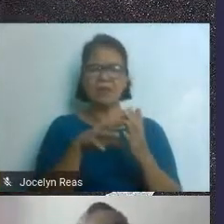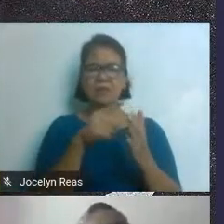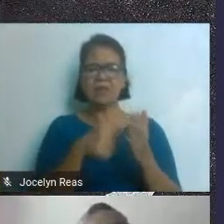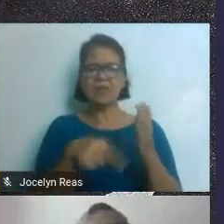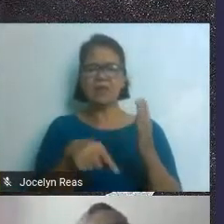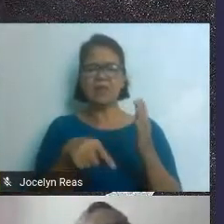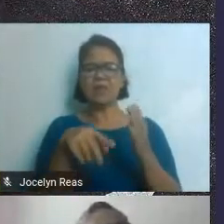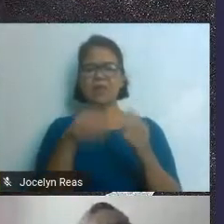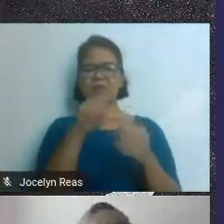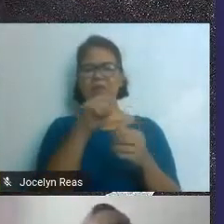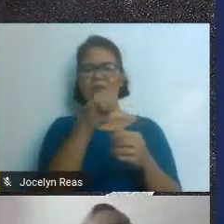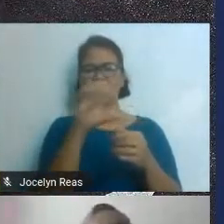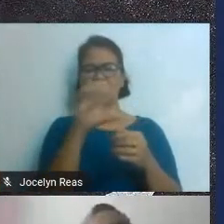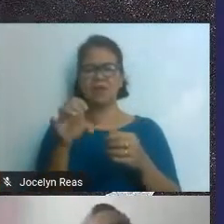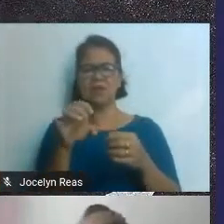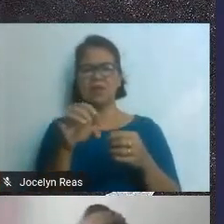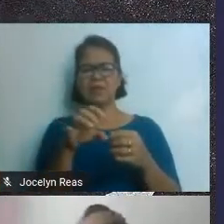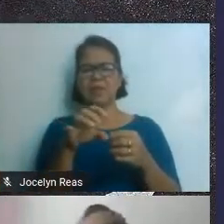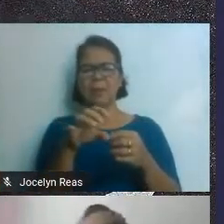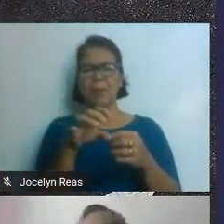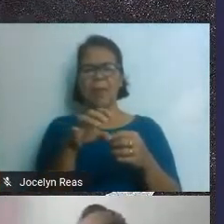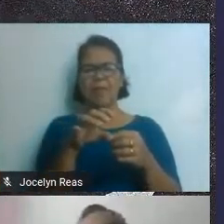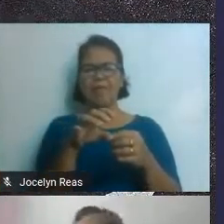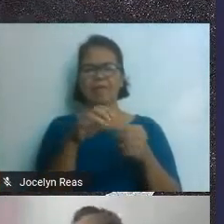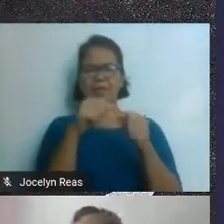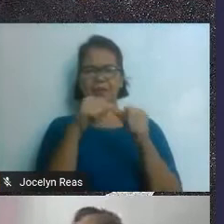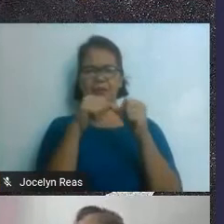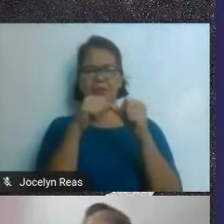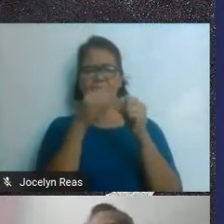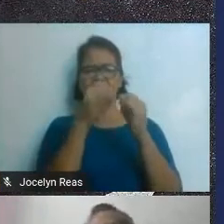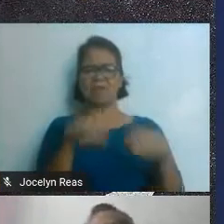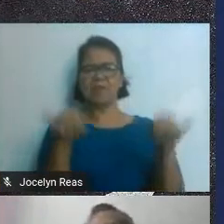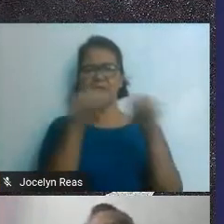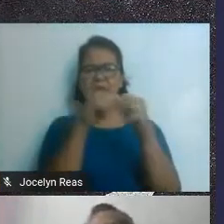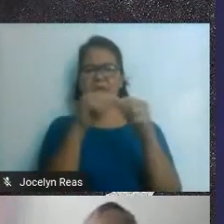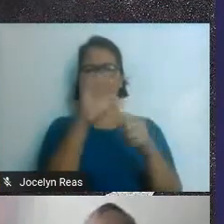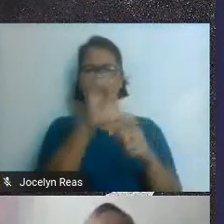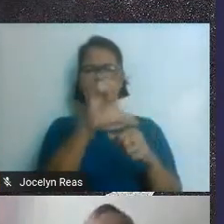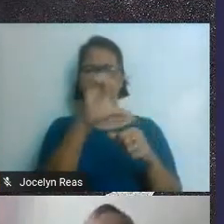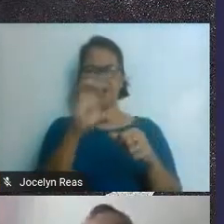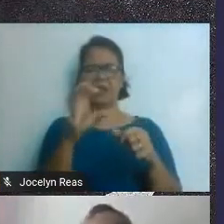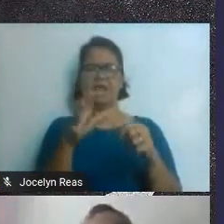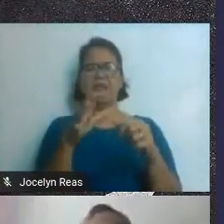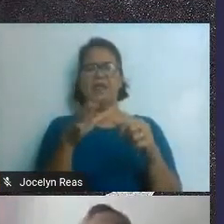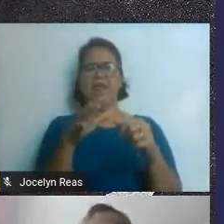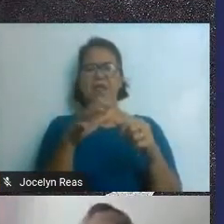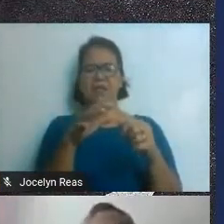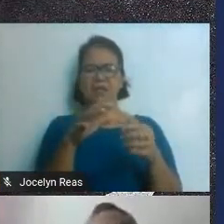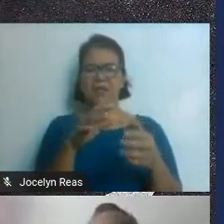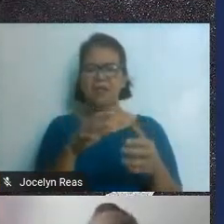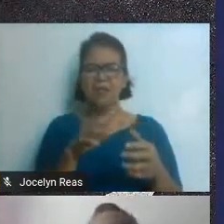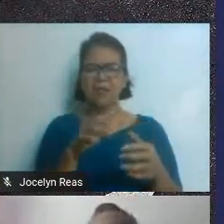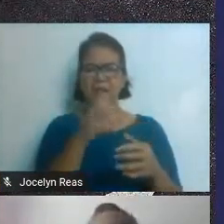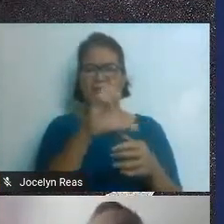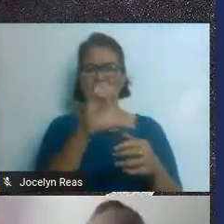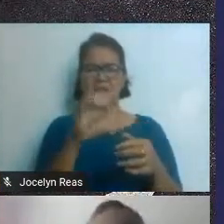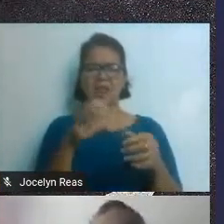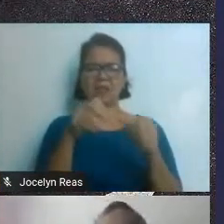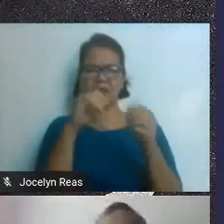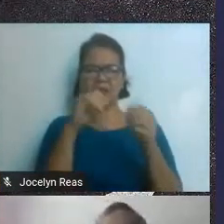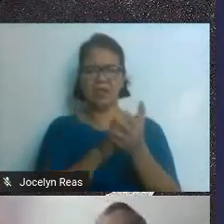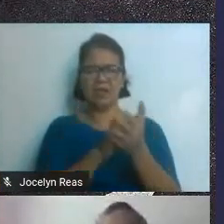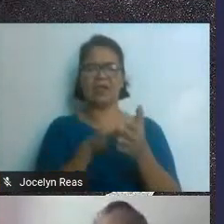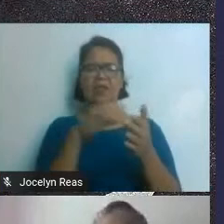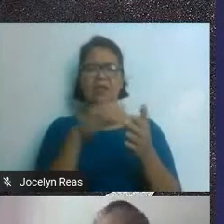learner needs for continuation to subsequent grades and ultimately for a successful life. So, any competence,